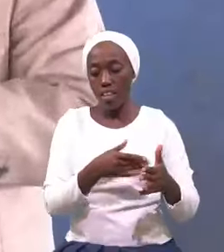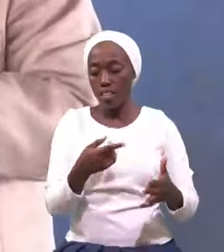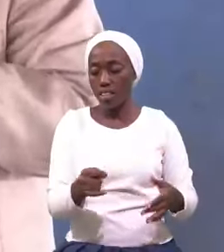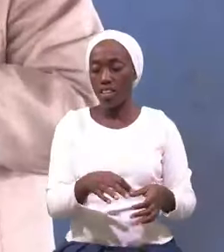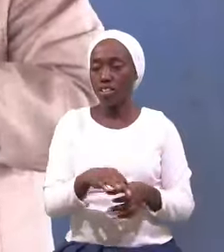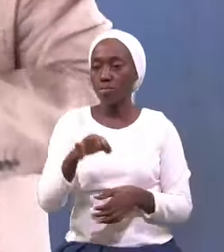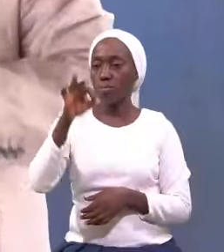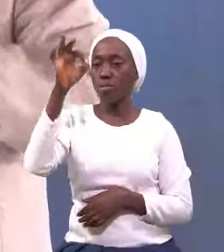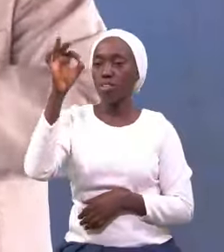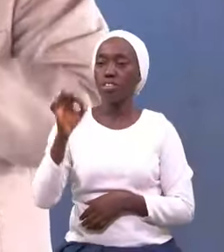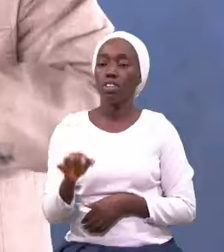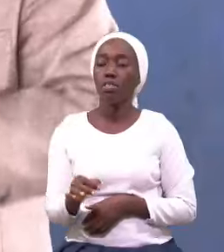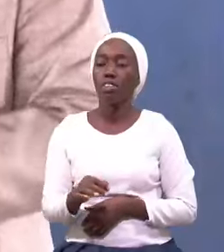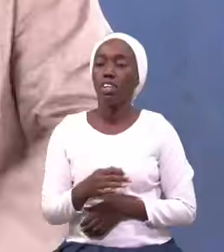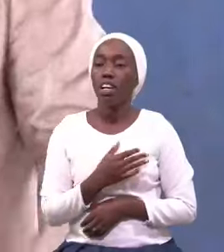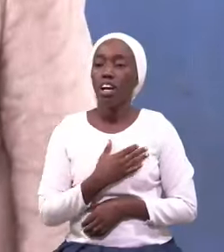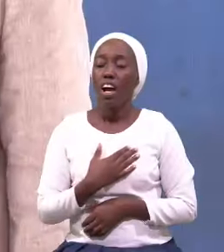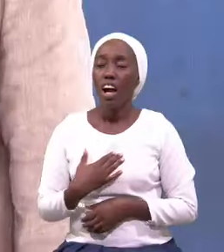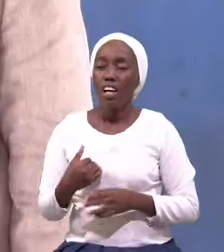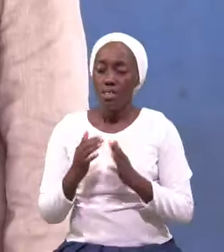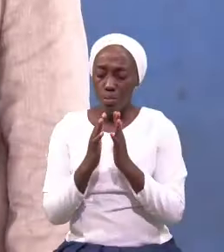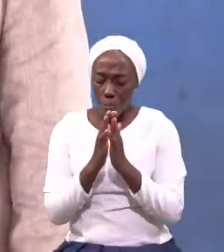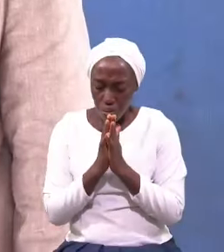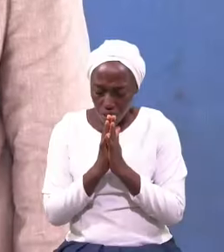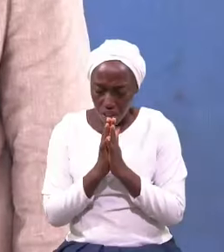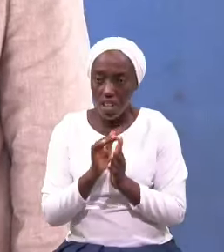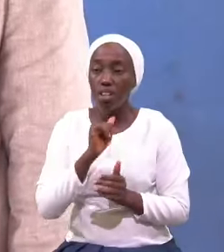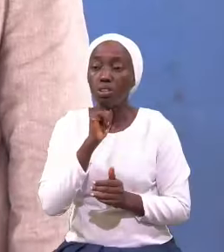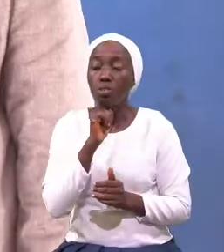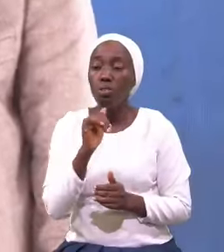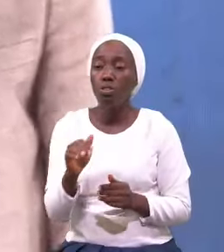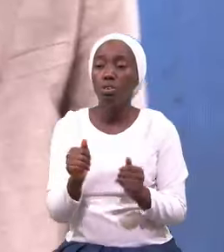and intercede not without the Holy Spirit.